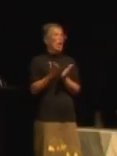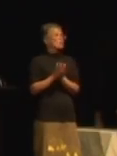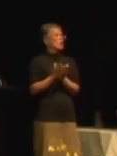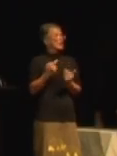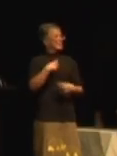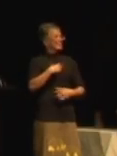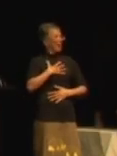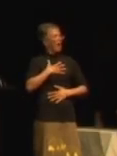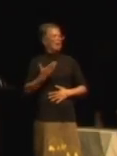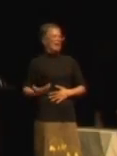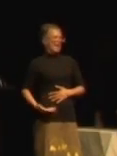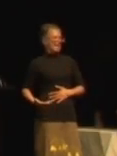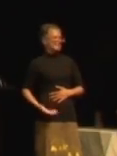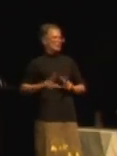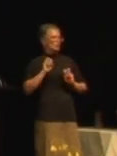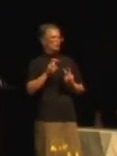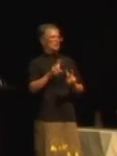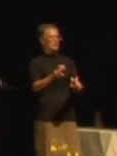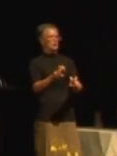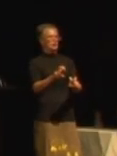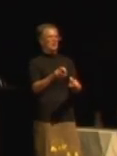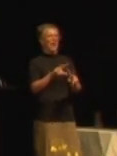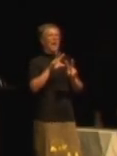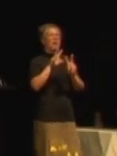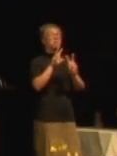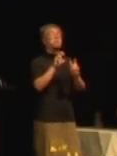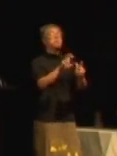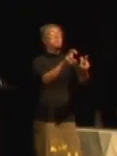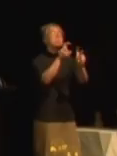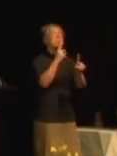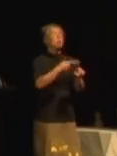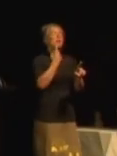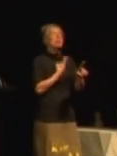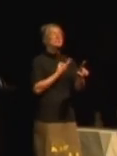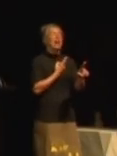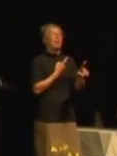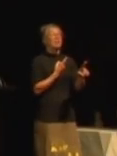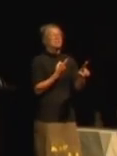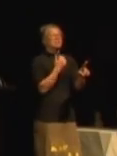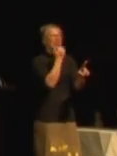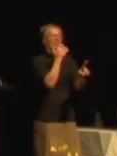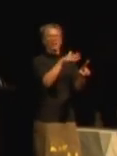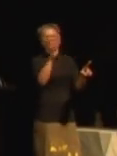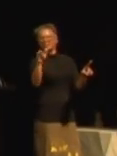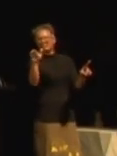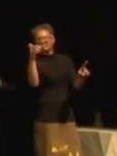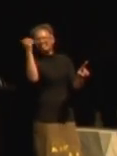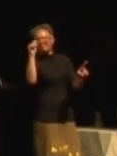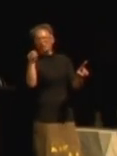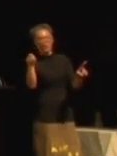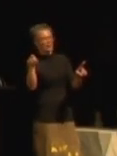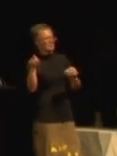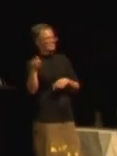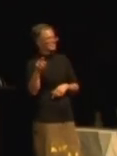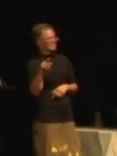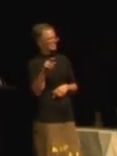something and then reach out to someone who's more expert in the topic than me. When Fiona asked if I had any questions about the New Zealand